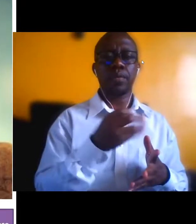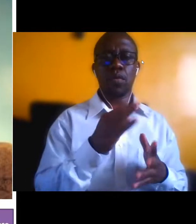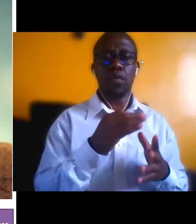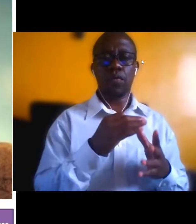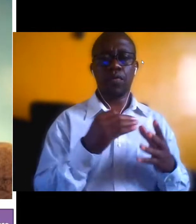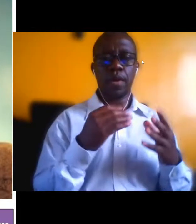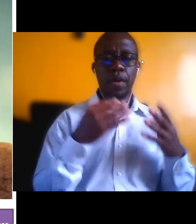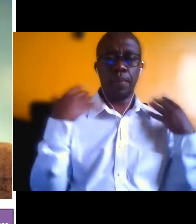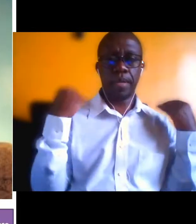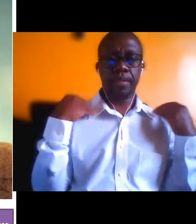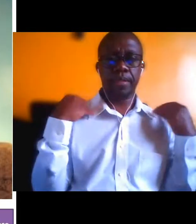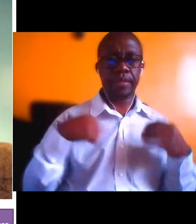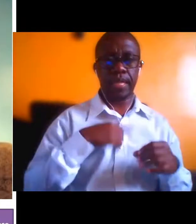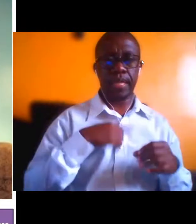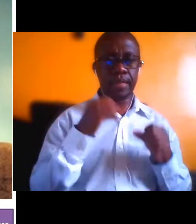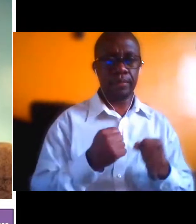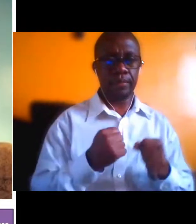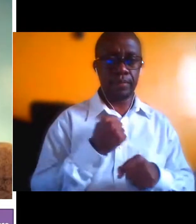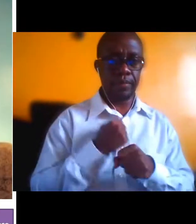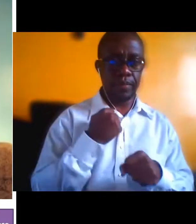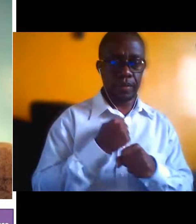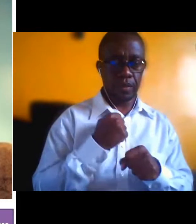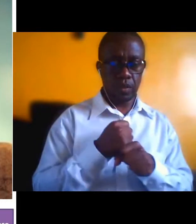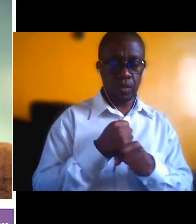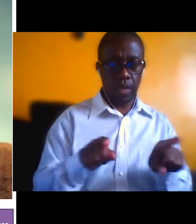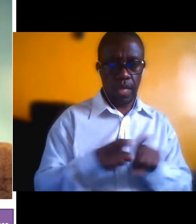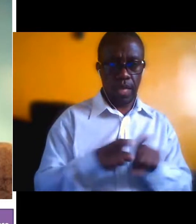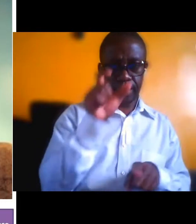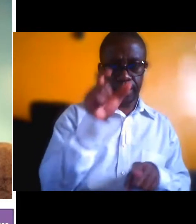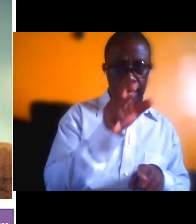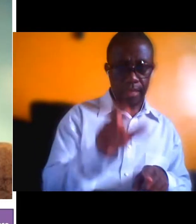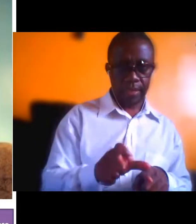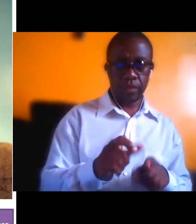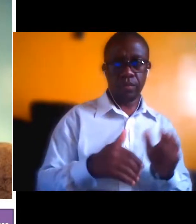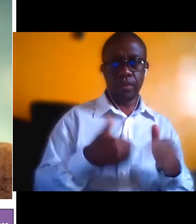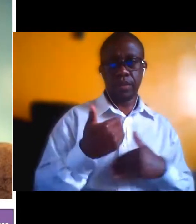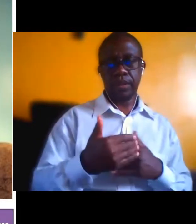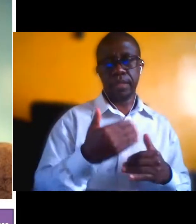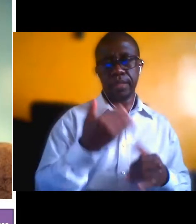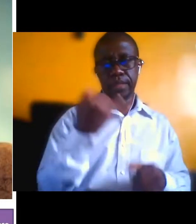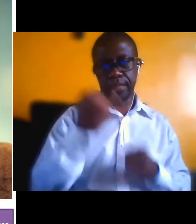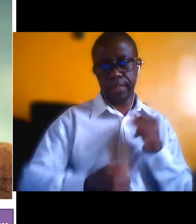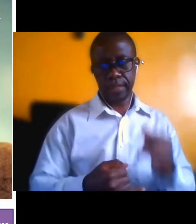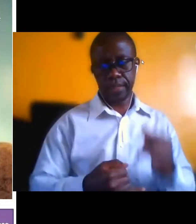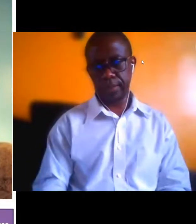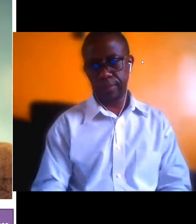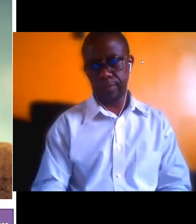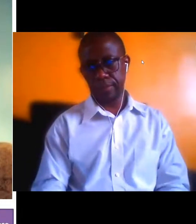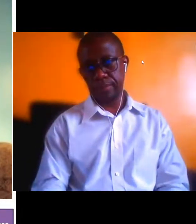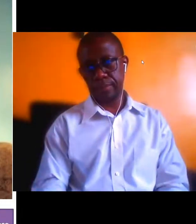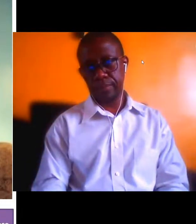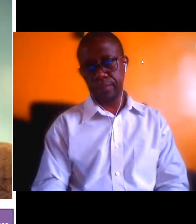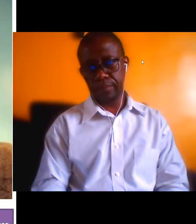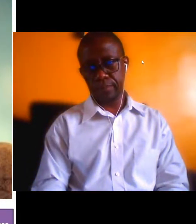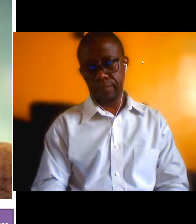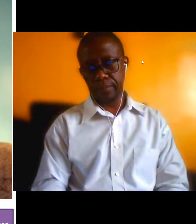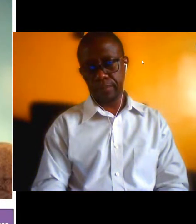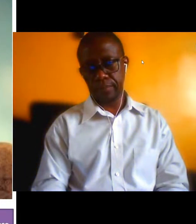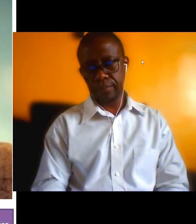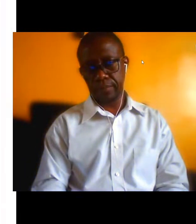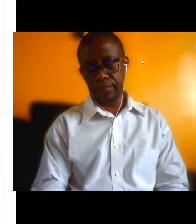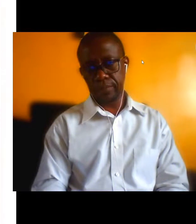need to do as the region. Next slide should be the one before the last.